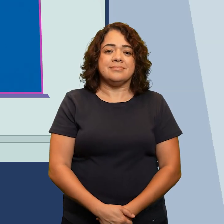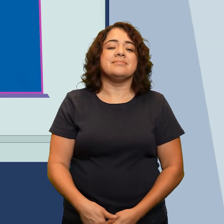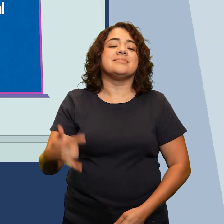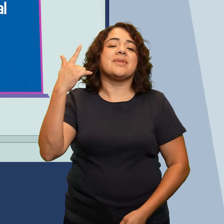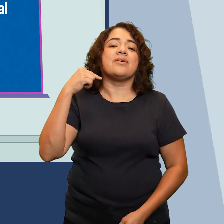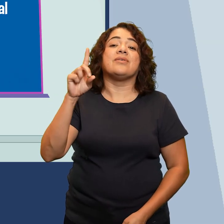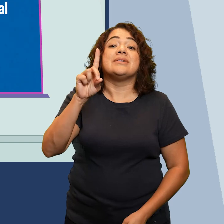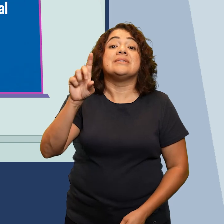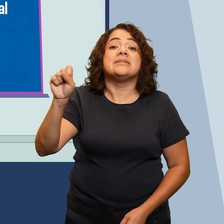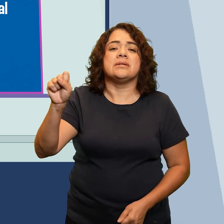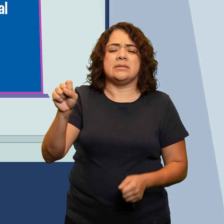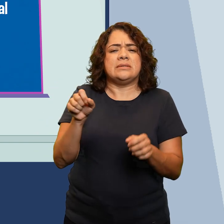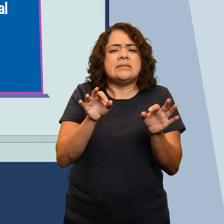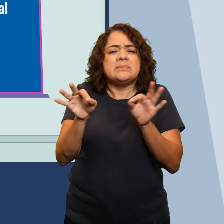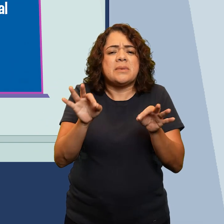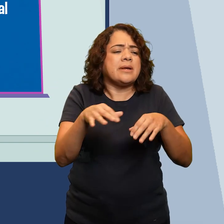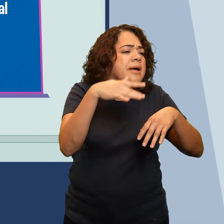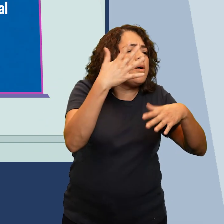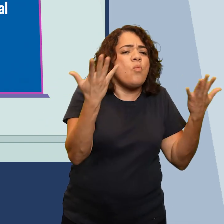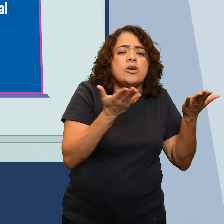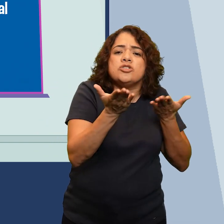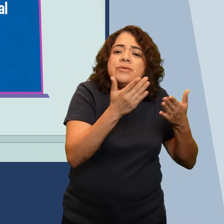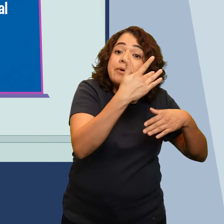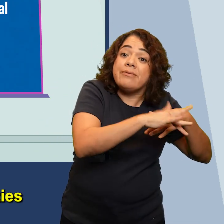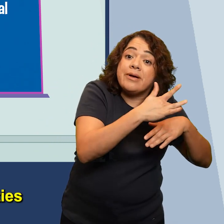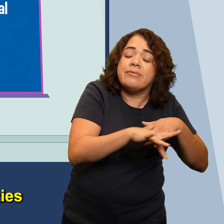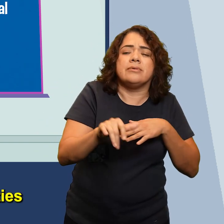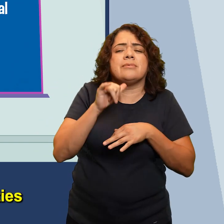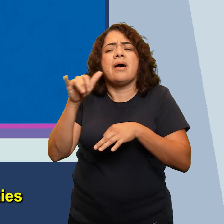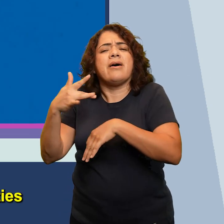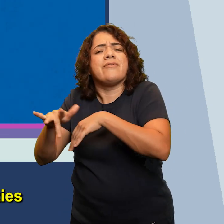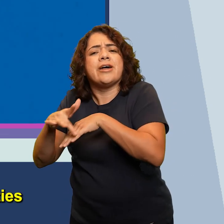It lays out what services are and are not available under the law,